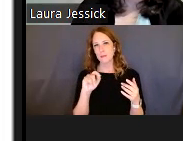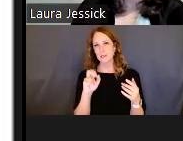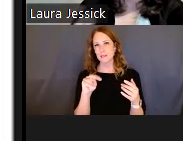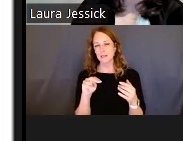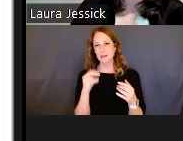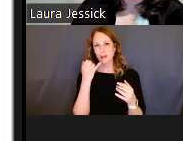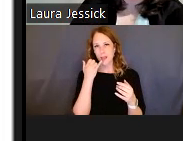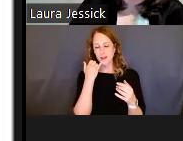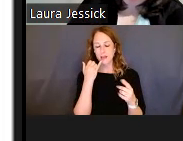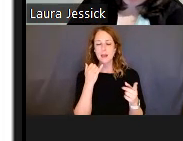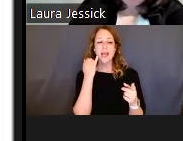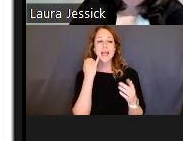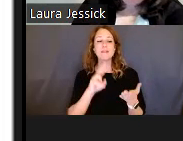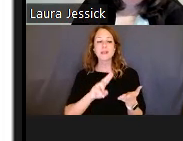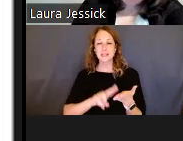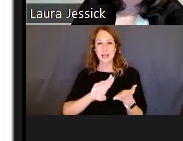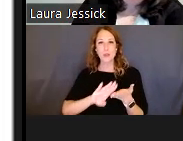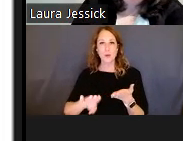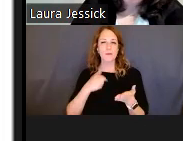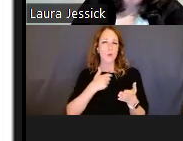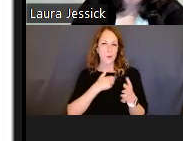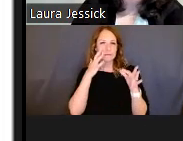that if they signed a waiver, we will reach out to them